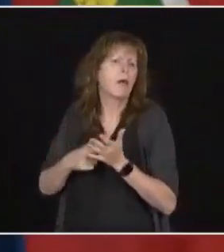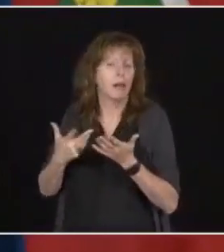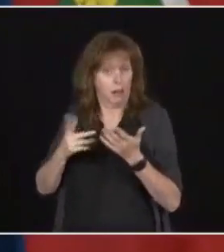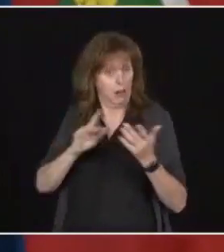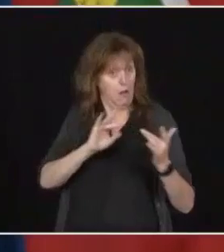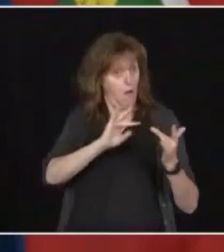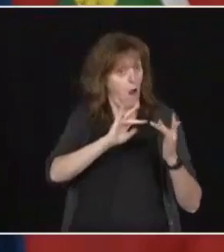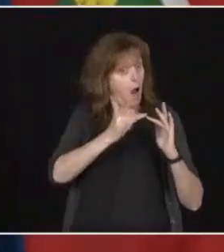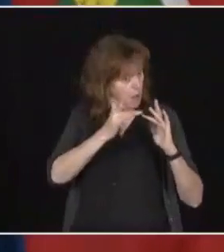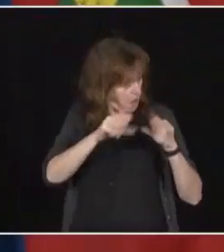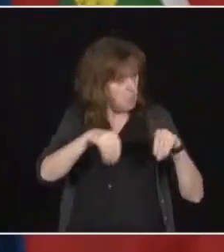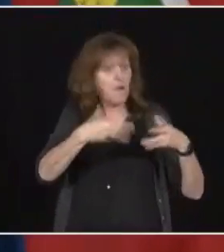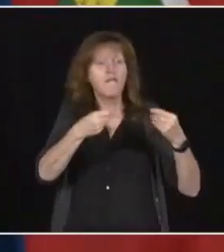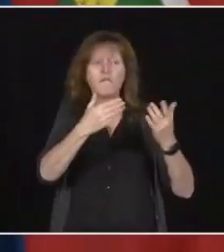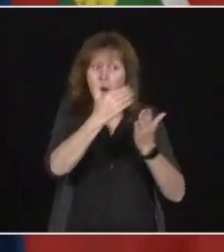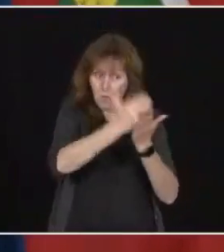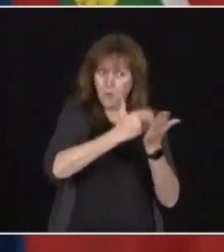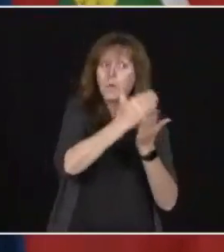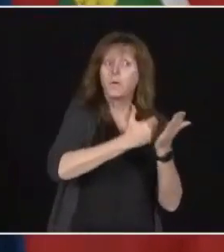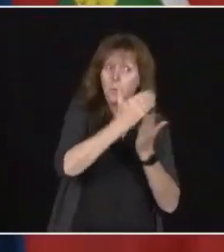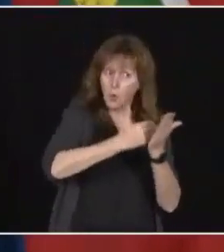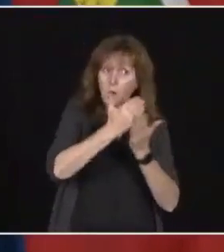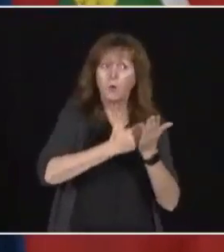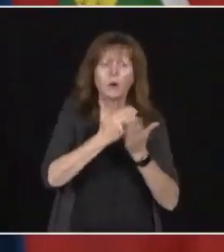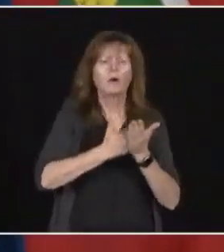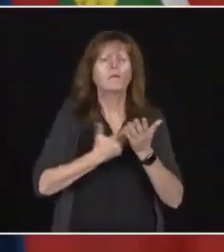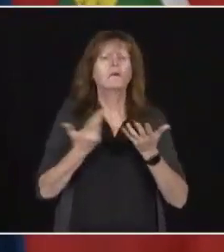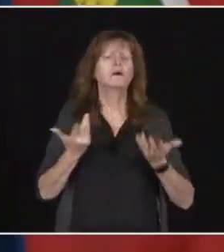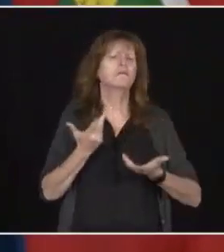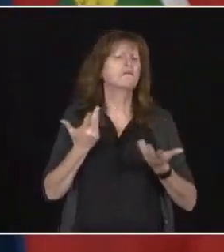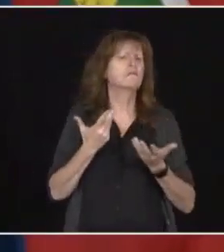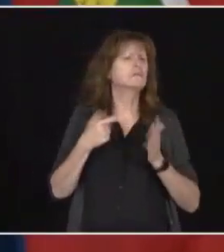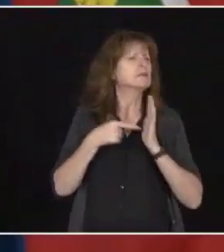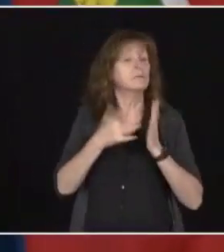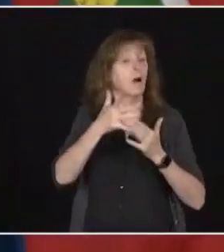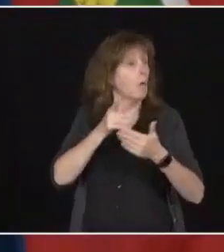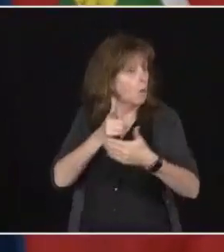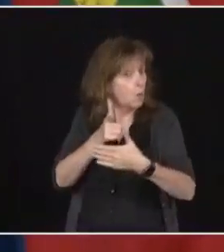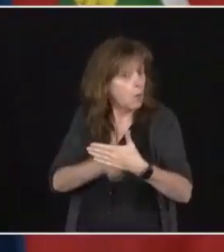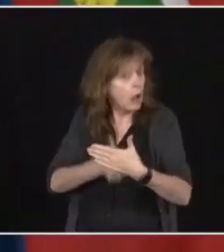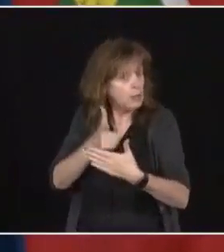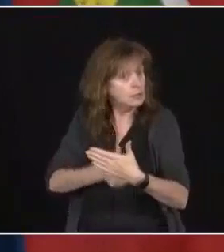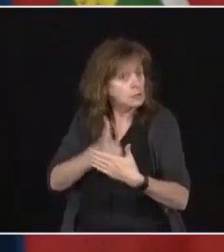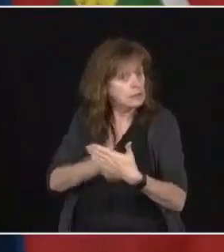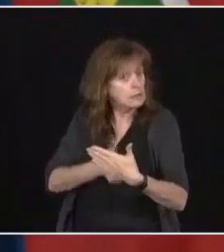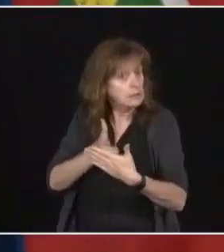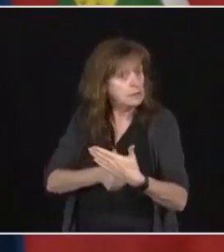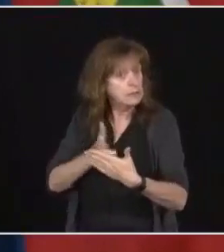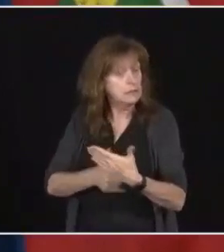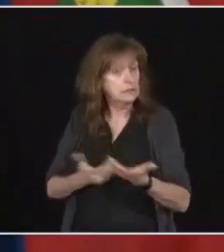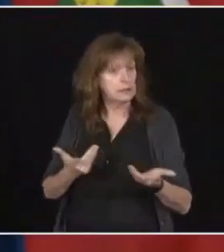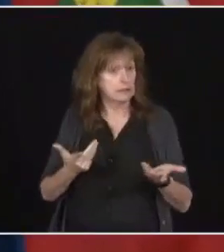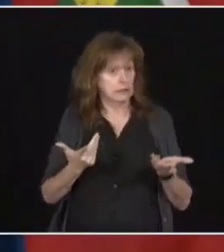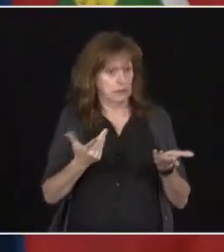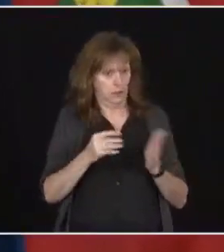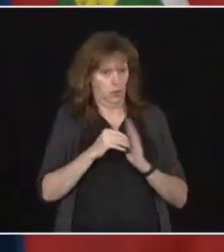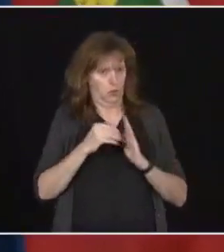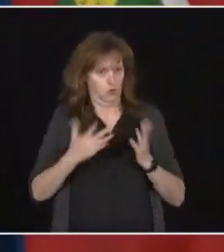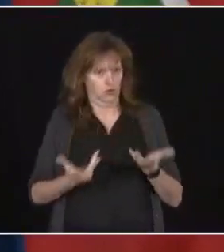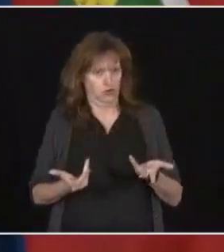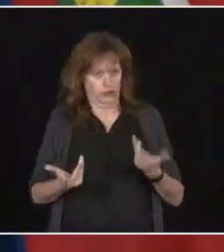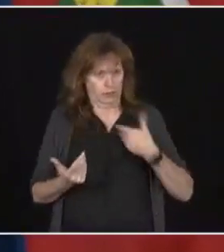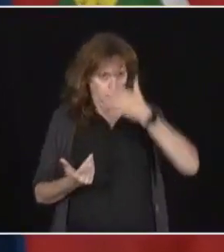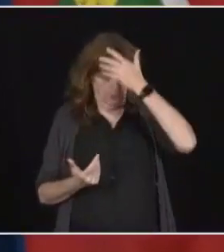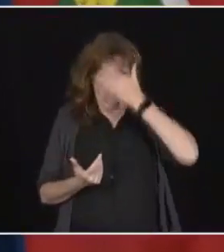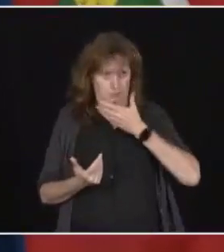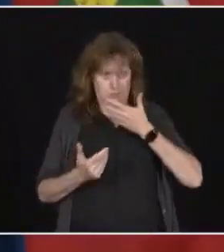many courses online, but if you think of a program like, for instance, welding, we can't expect somebody to be able to pull their welding kit out in the middle of their living